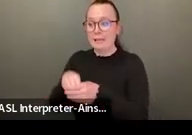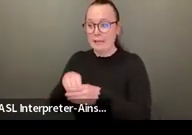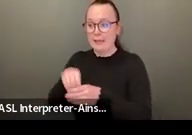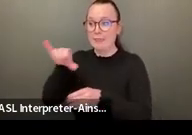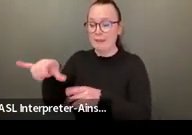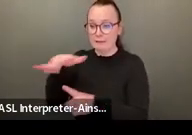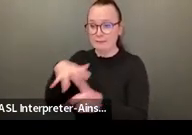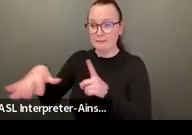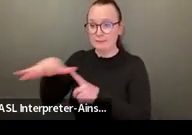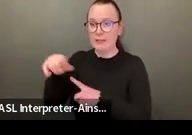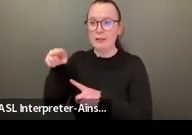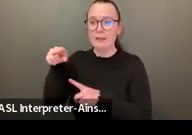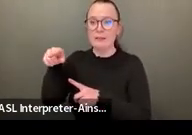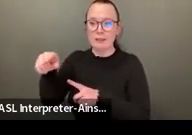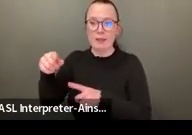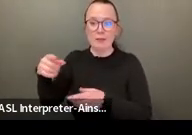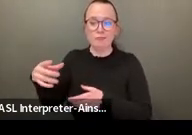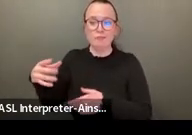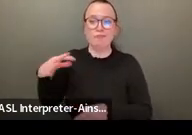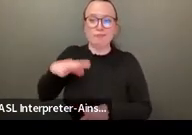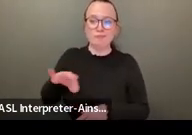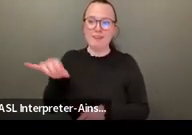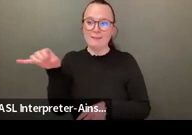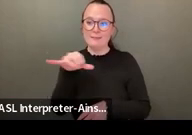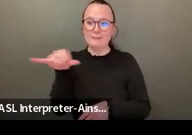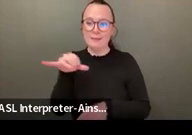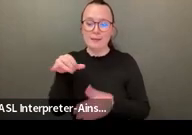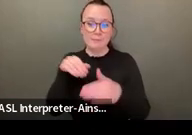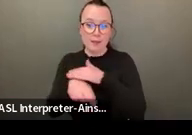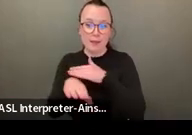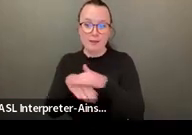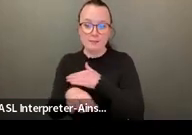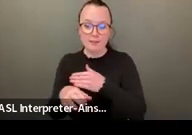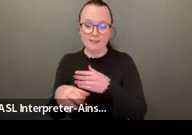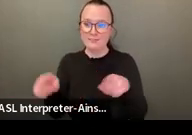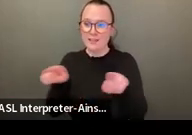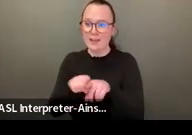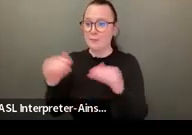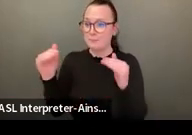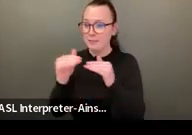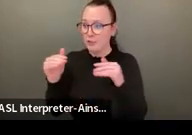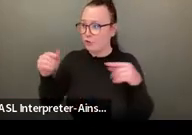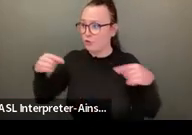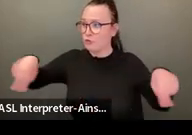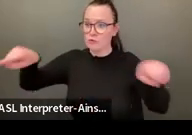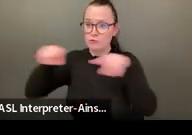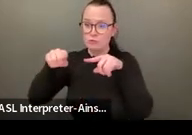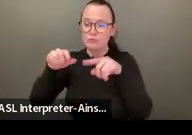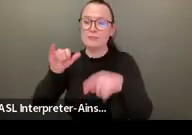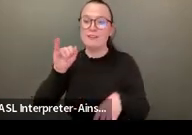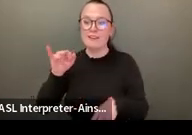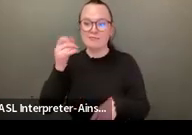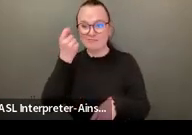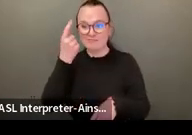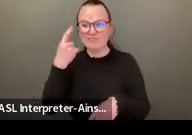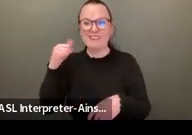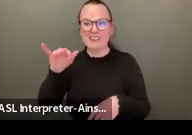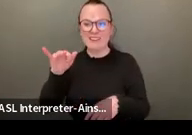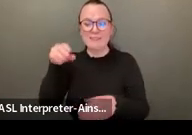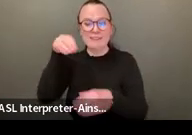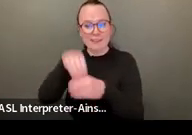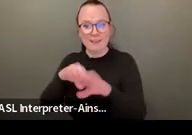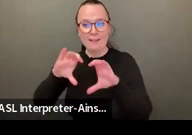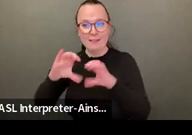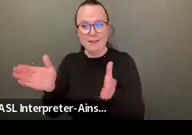to that general ed curriculum as their peers? Because even if they're in the classroom and they're working